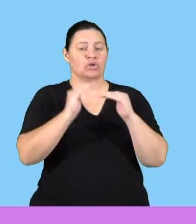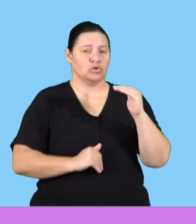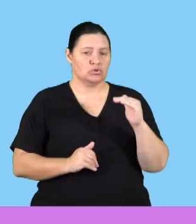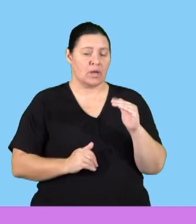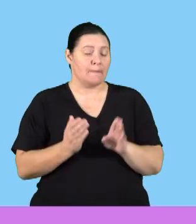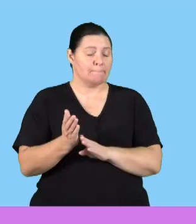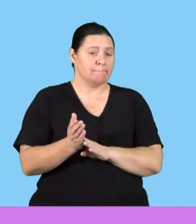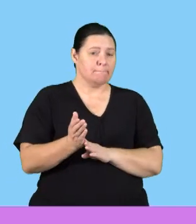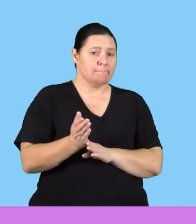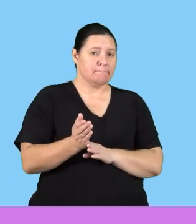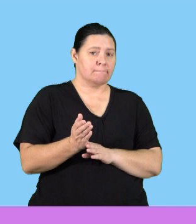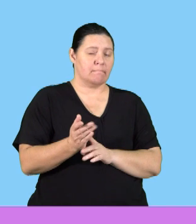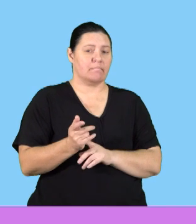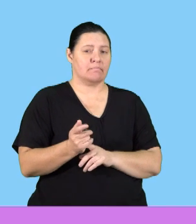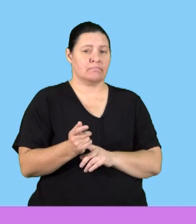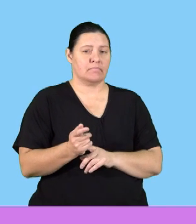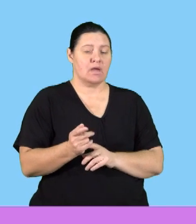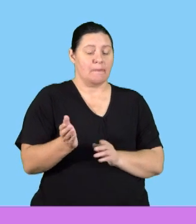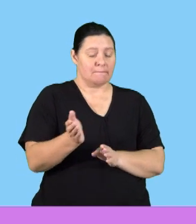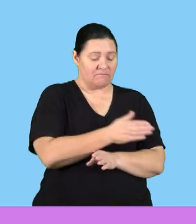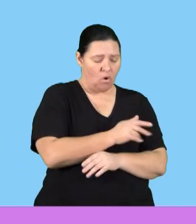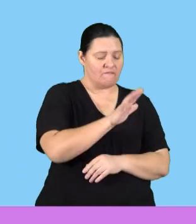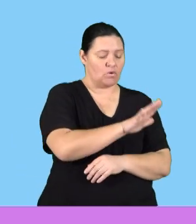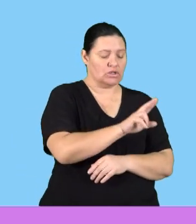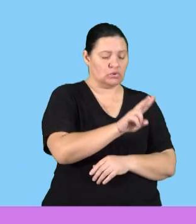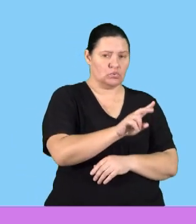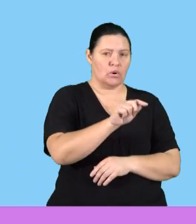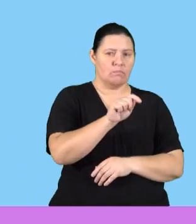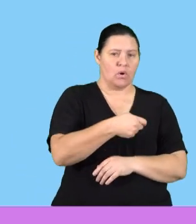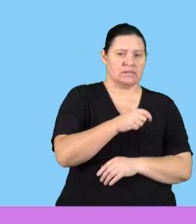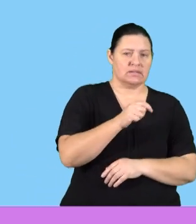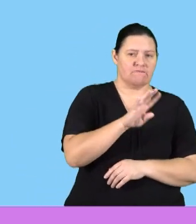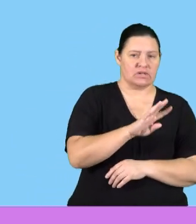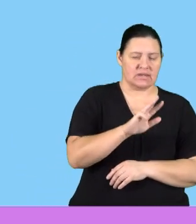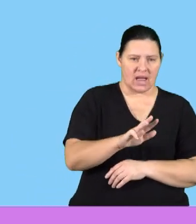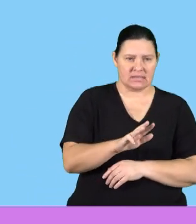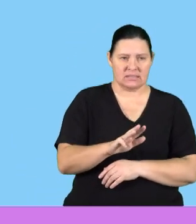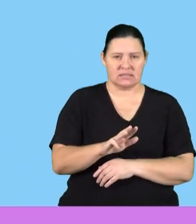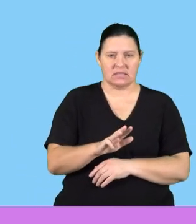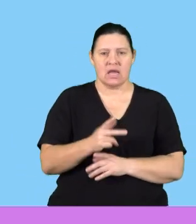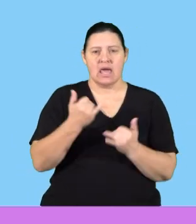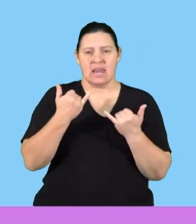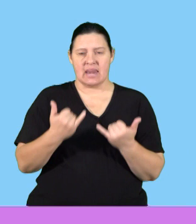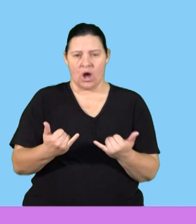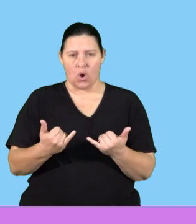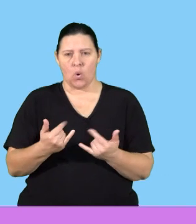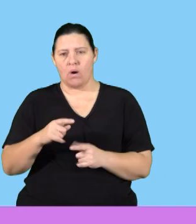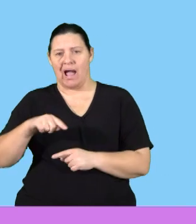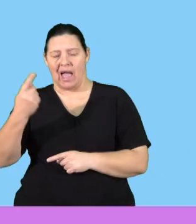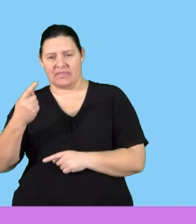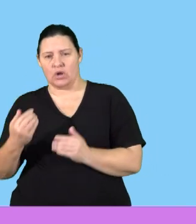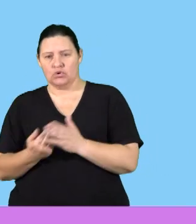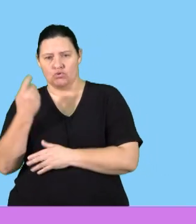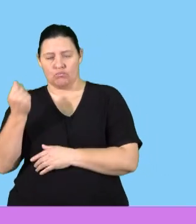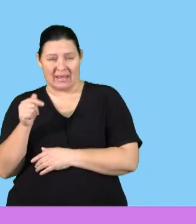was reduced from 52 rand 49 to 48 rand 99, by what percentage was